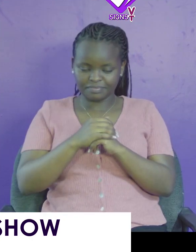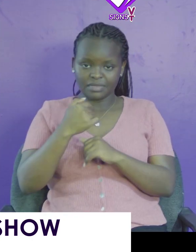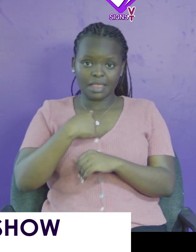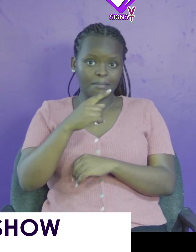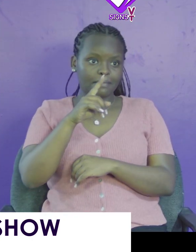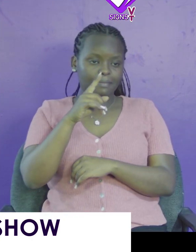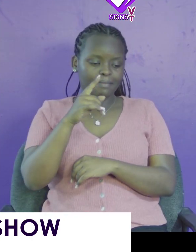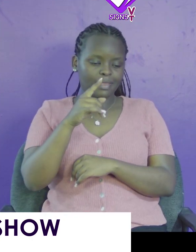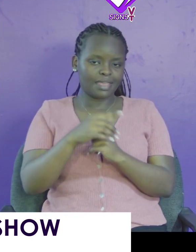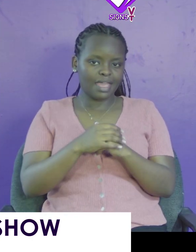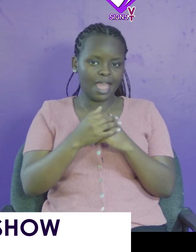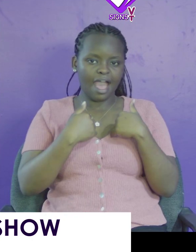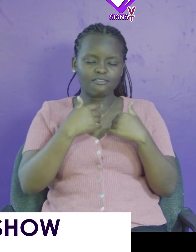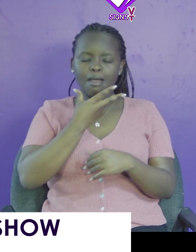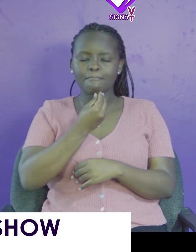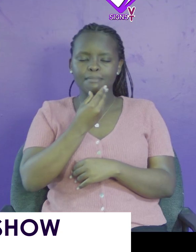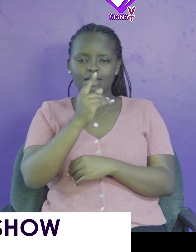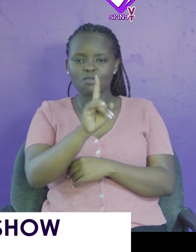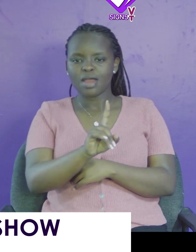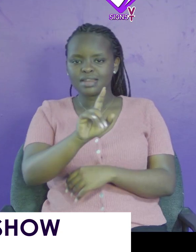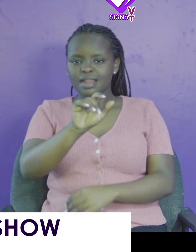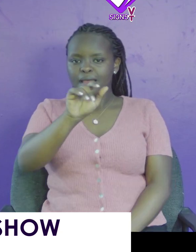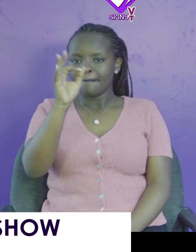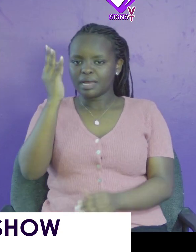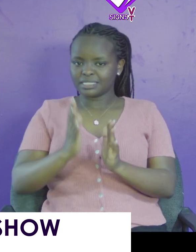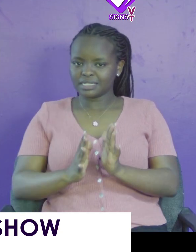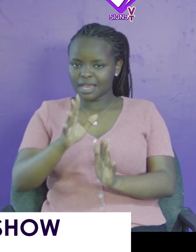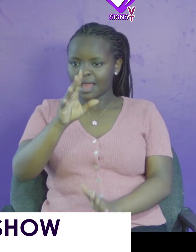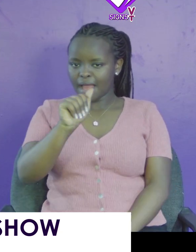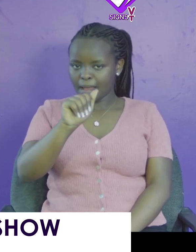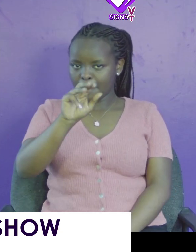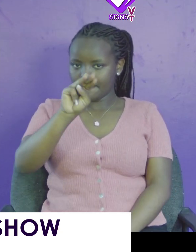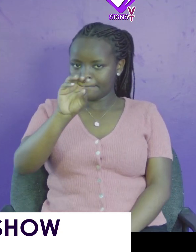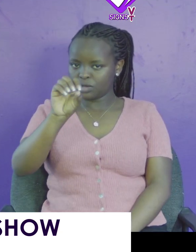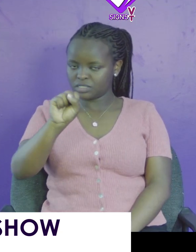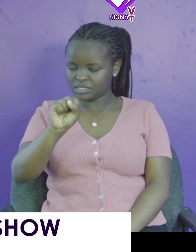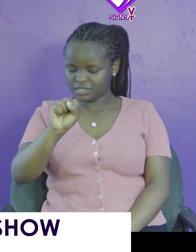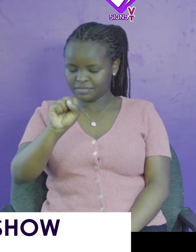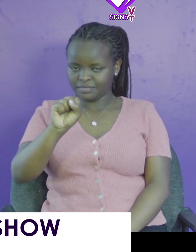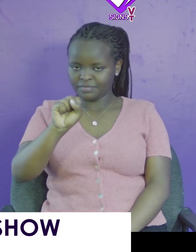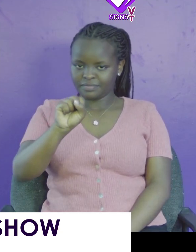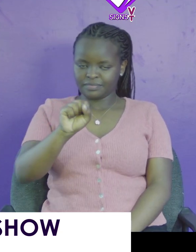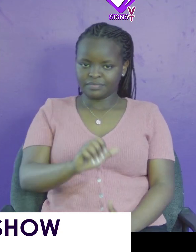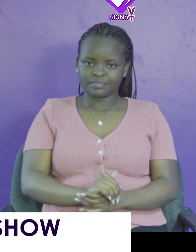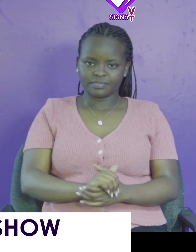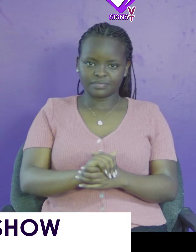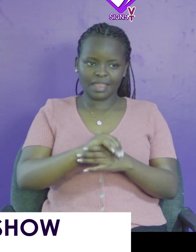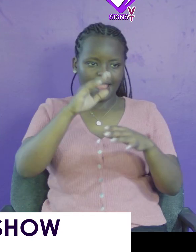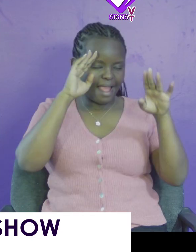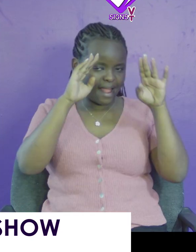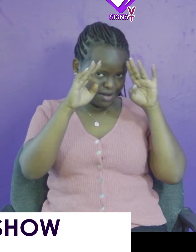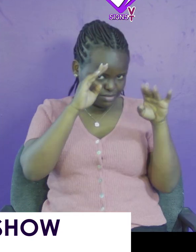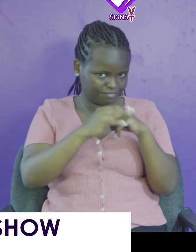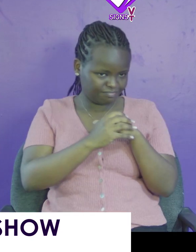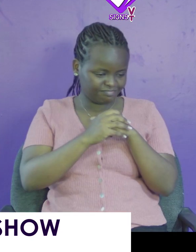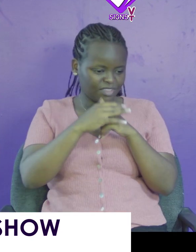man, Pastor Collins Amos. That name, Omumia. Yes. I don't know why I call you Amonio. You